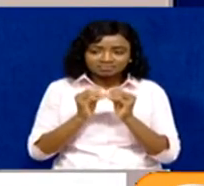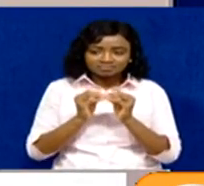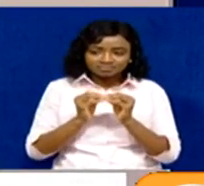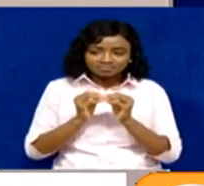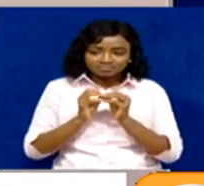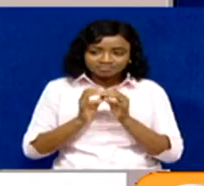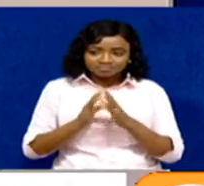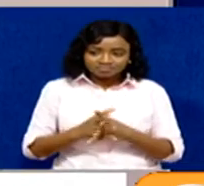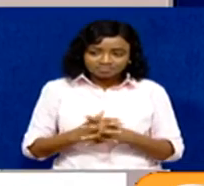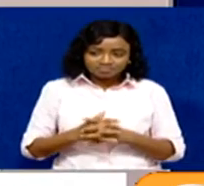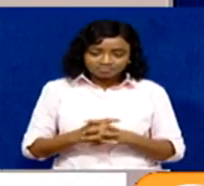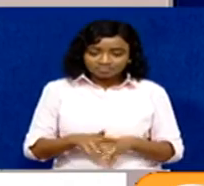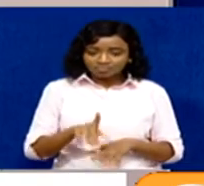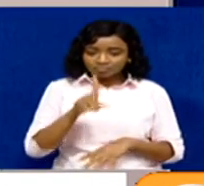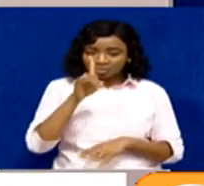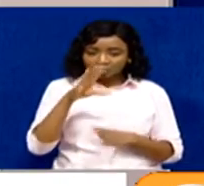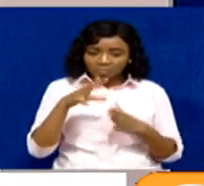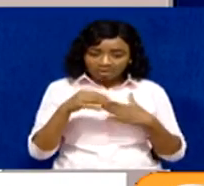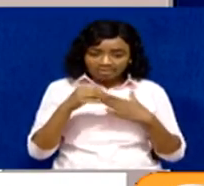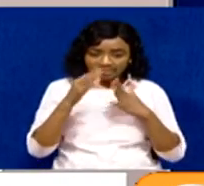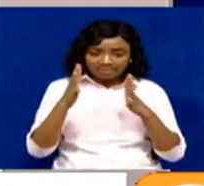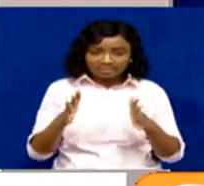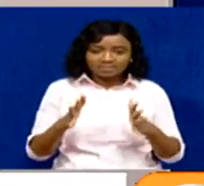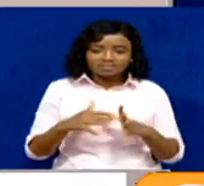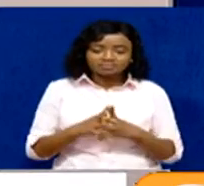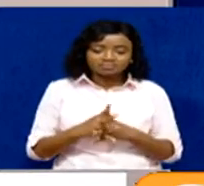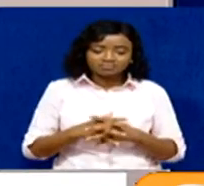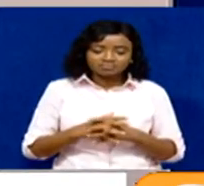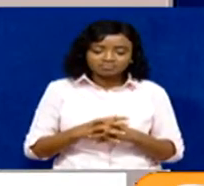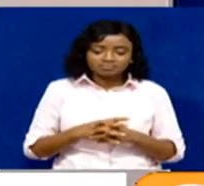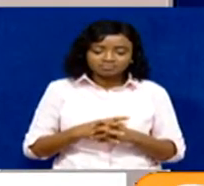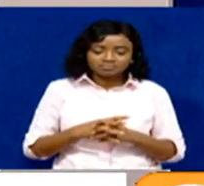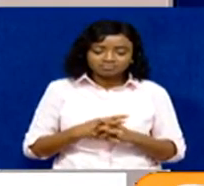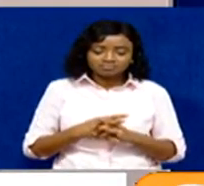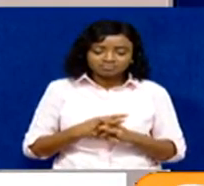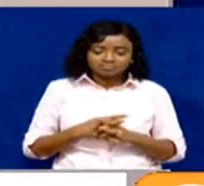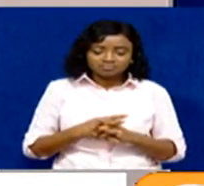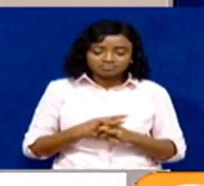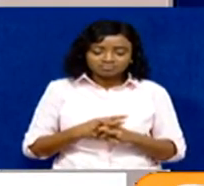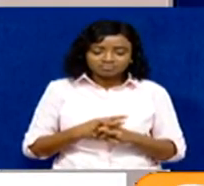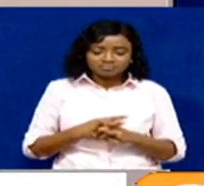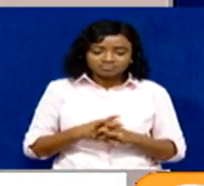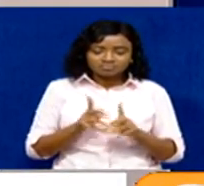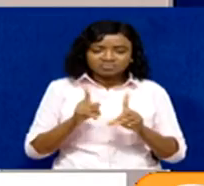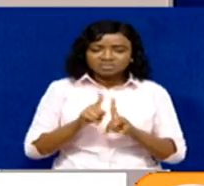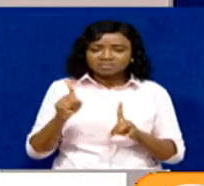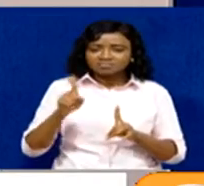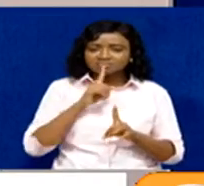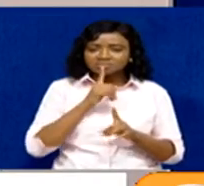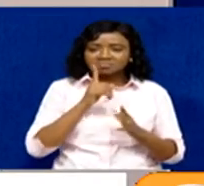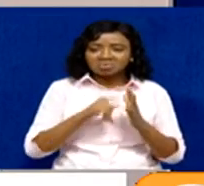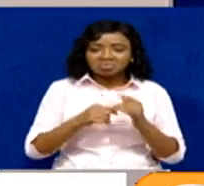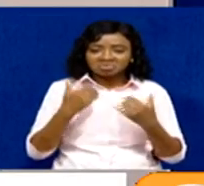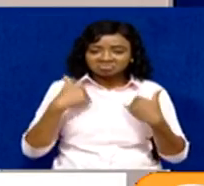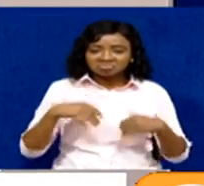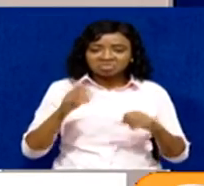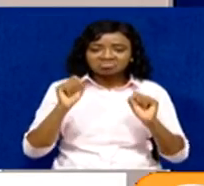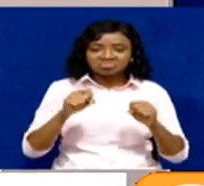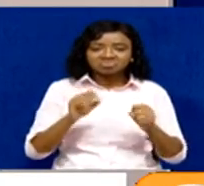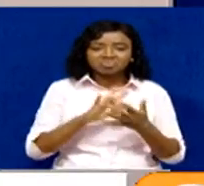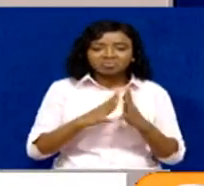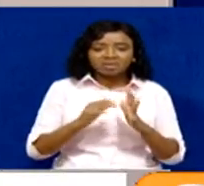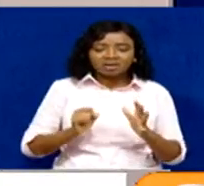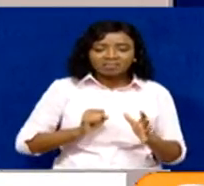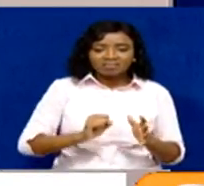one of the leaders also made an allusion to that I could be a senator, so that I